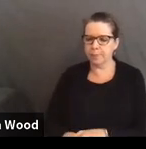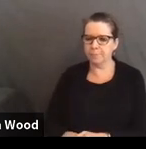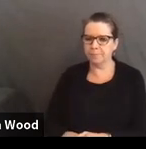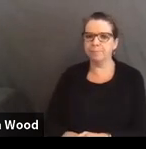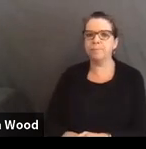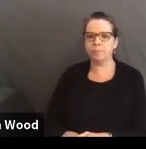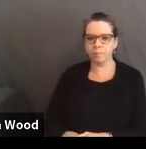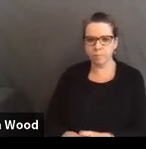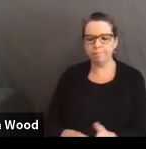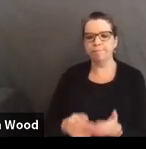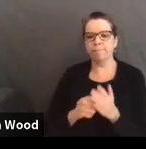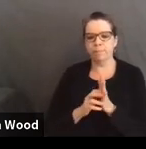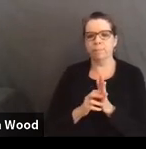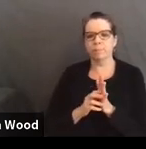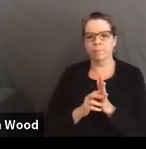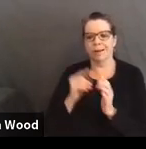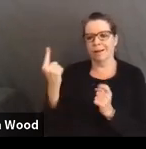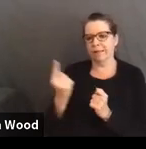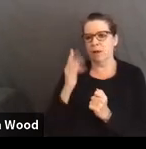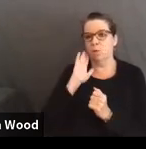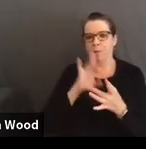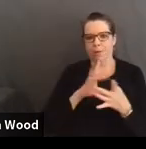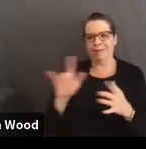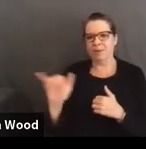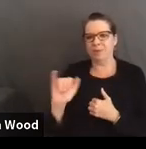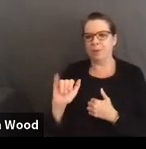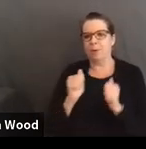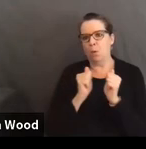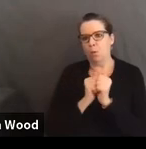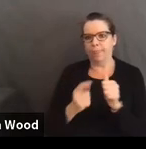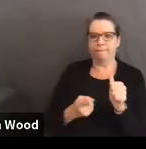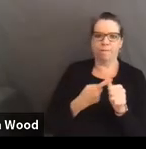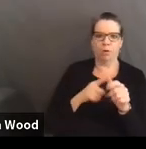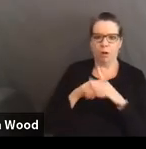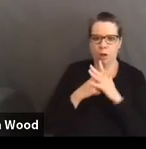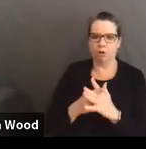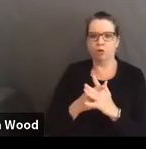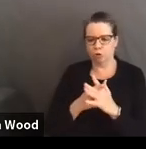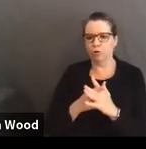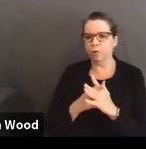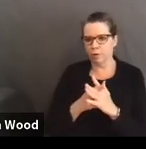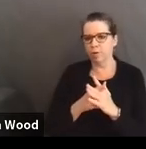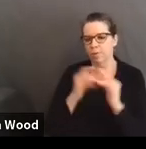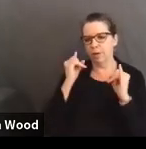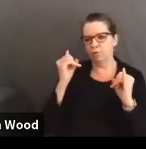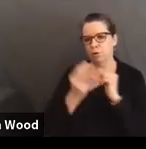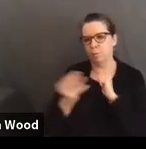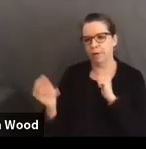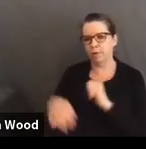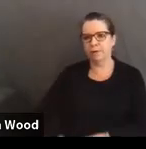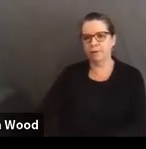a part of a broader unit. So that's something that we'll be releasing along with the first release of the instructional materials.